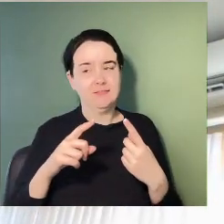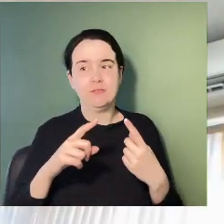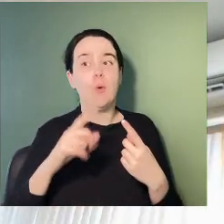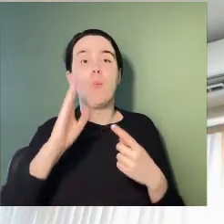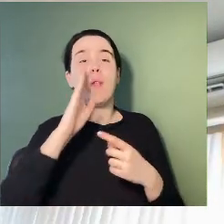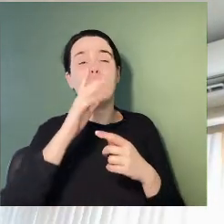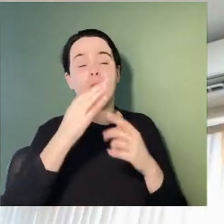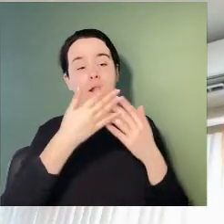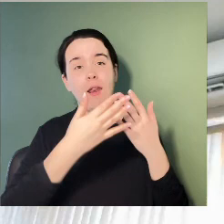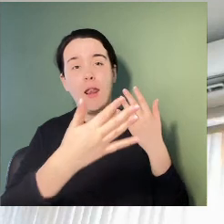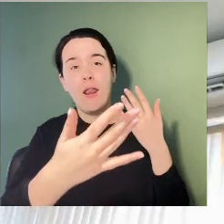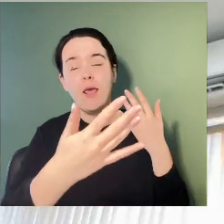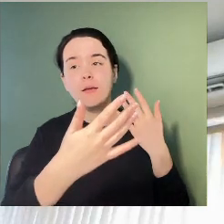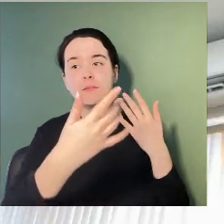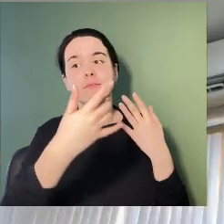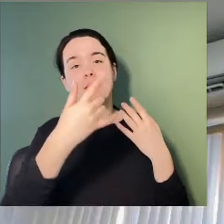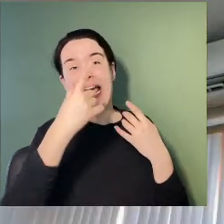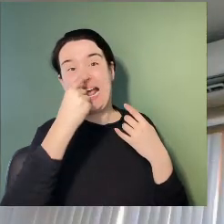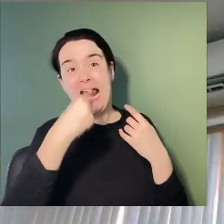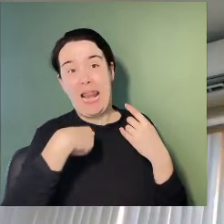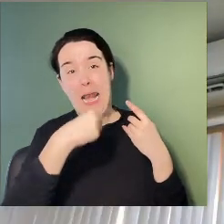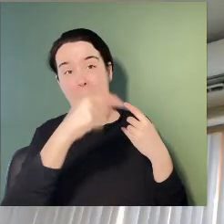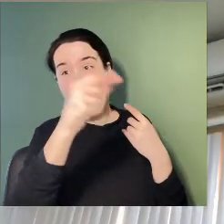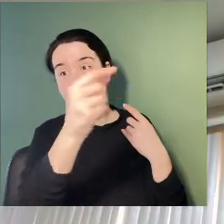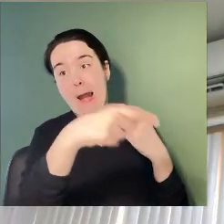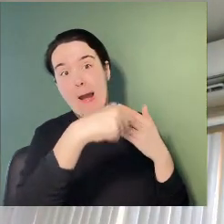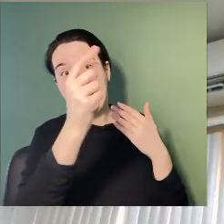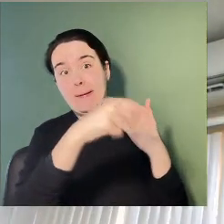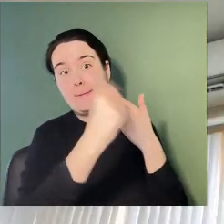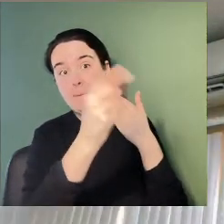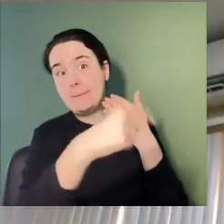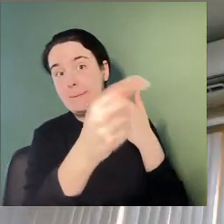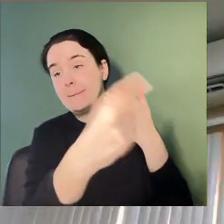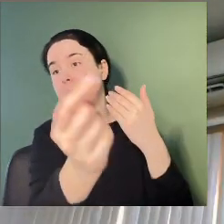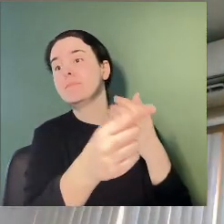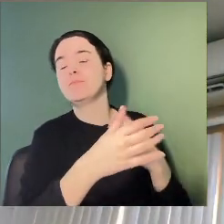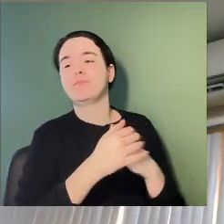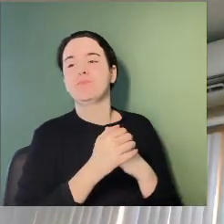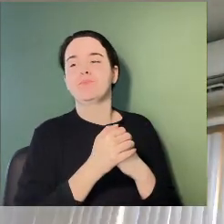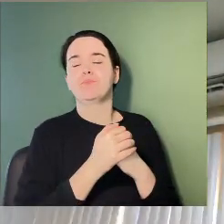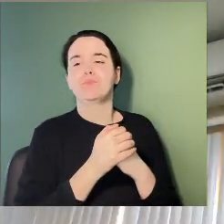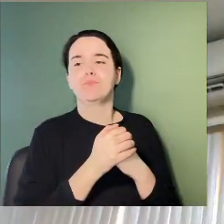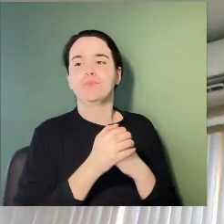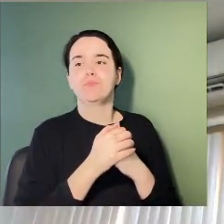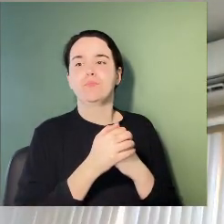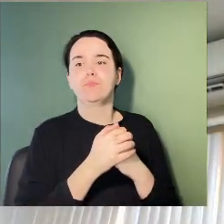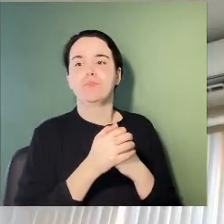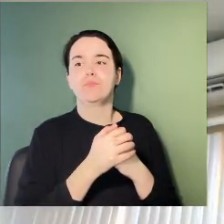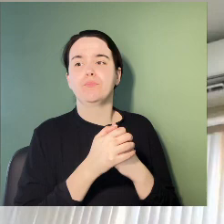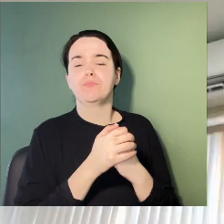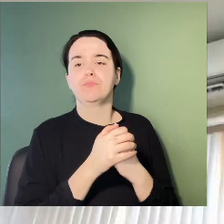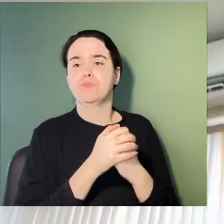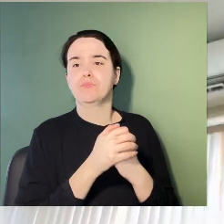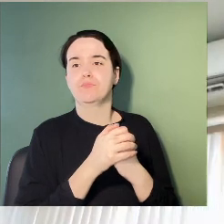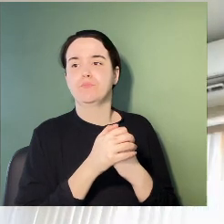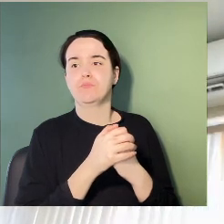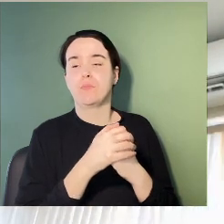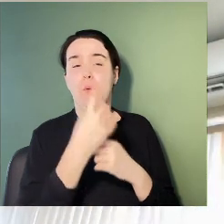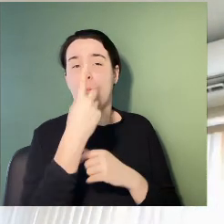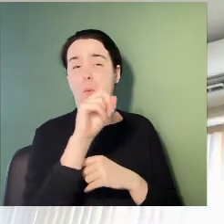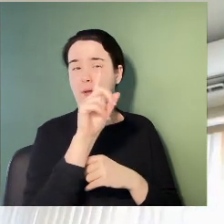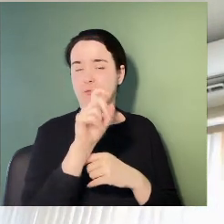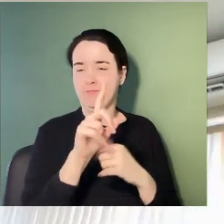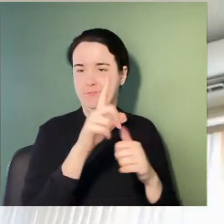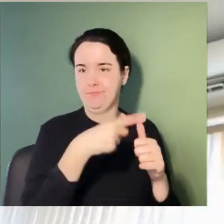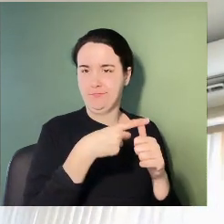can. Our questions came from Ochieng at Transform Empowerment for